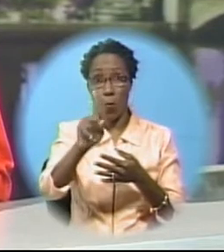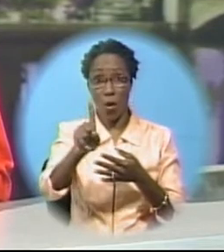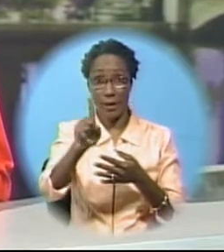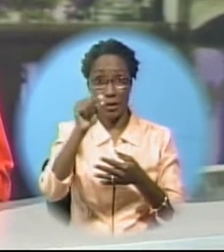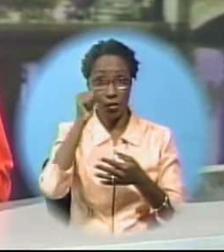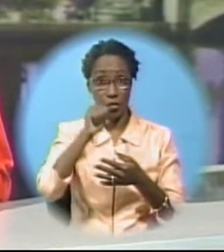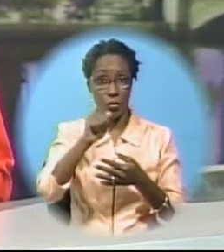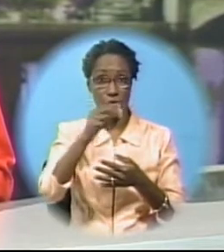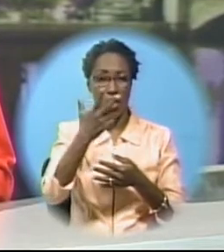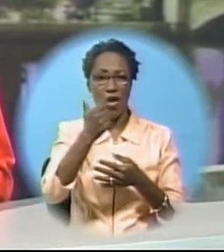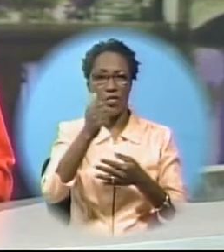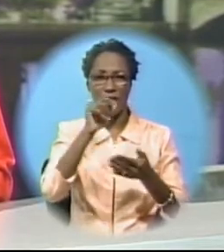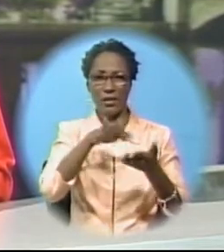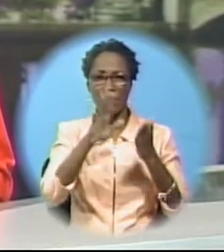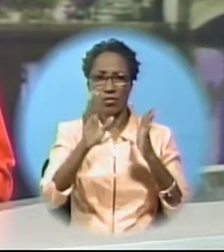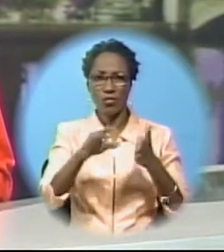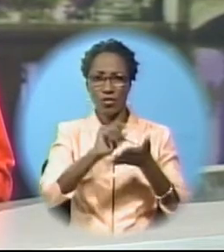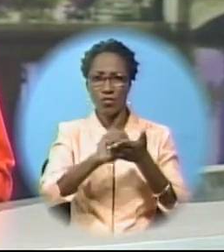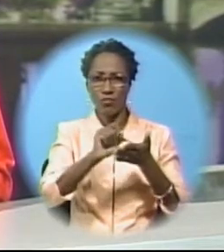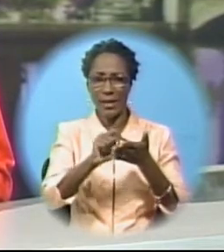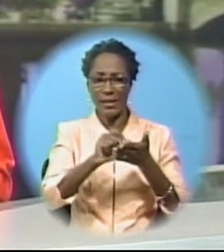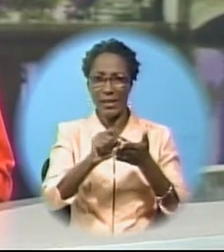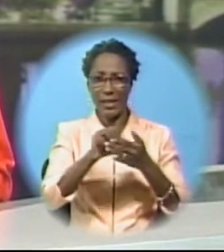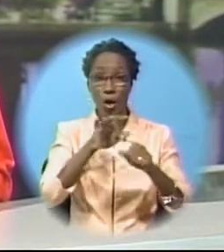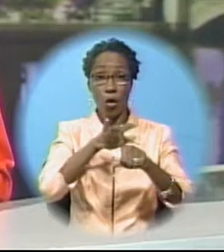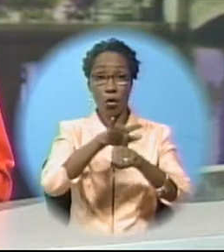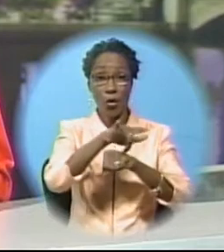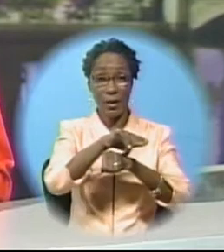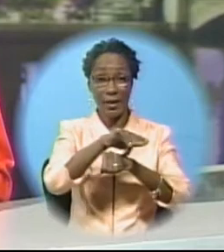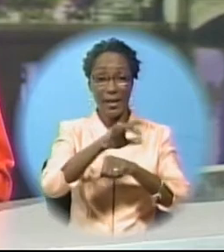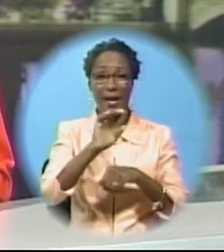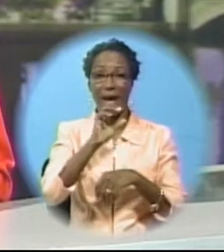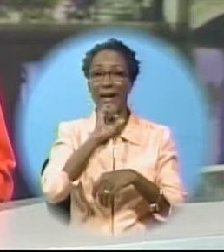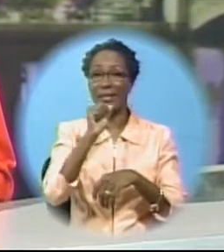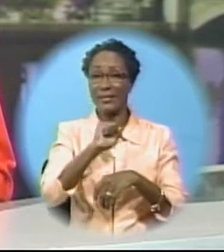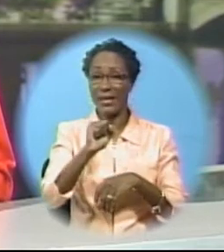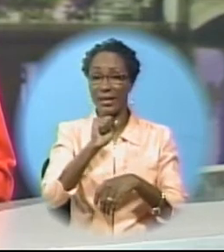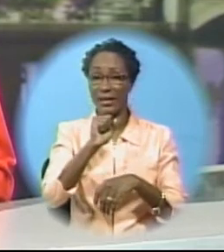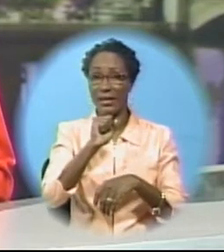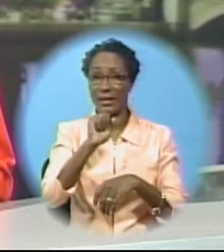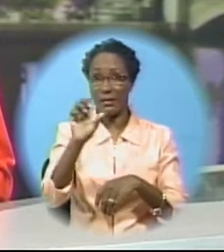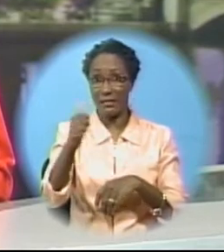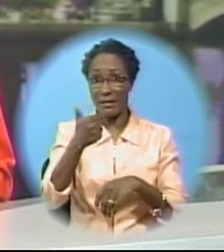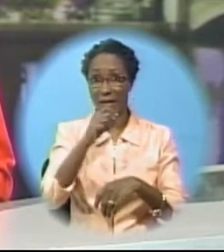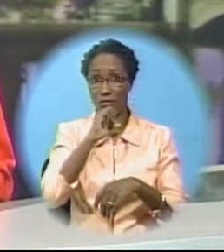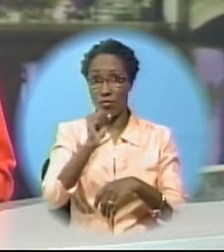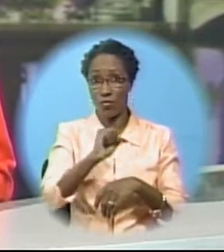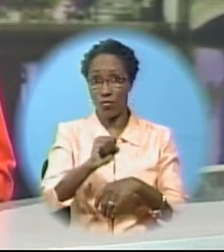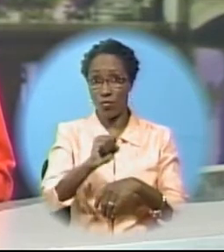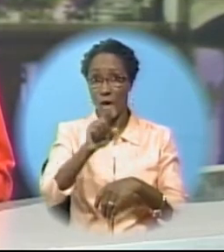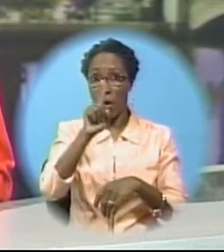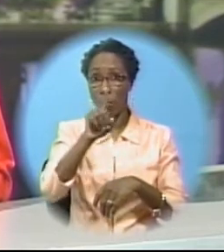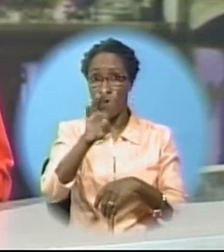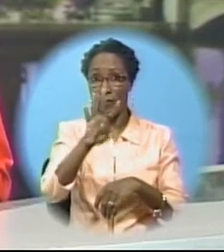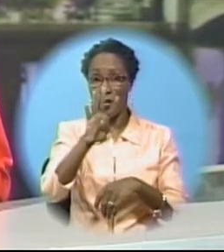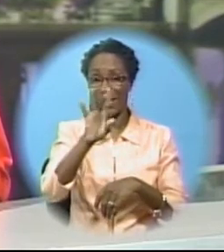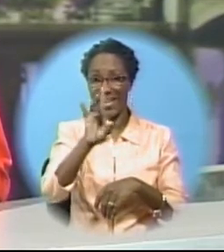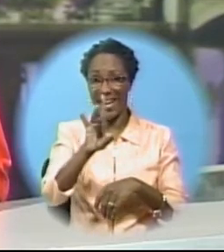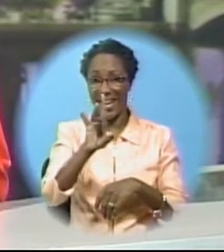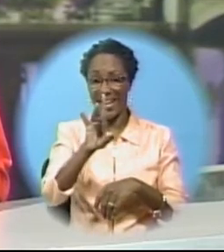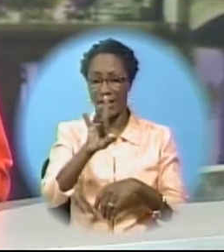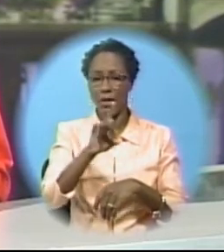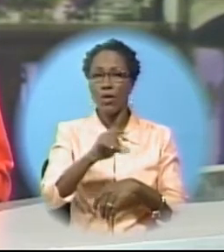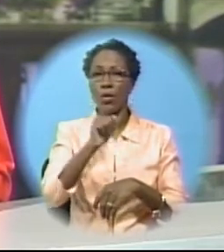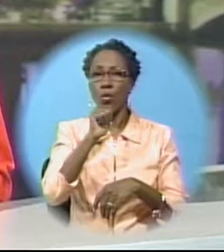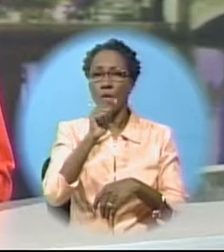1,741 females. 13 students are writing the exam early at age 10, and 148 non-nationals have